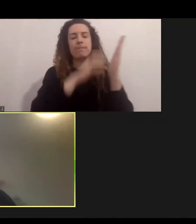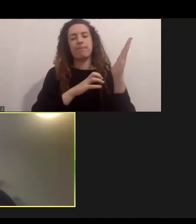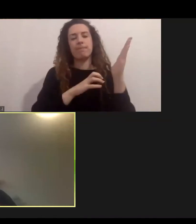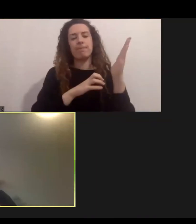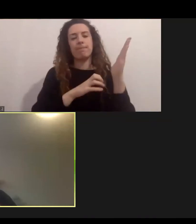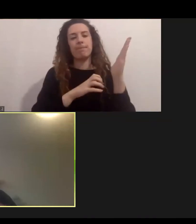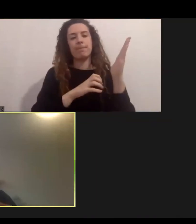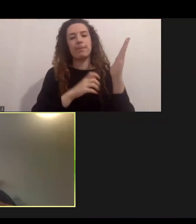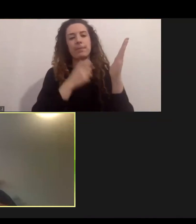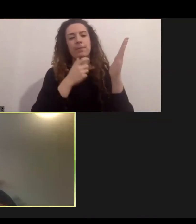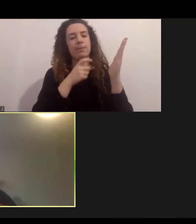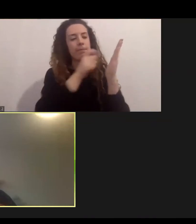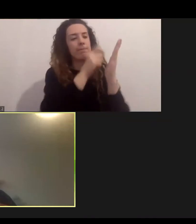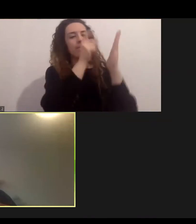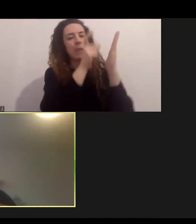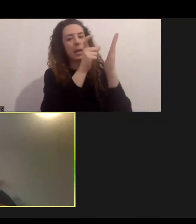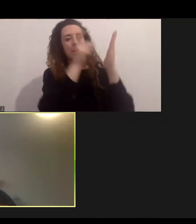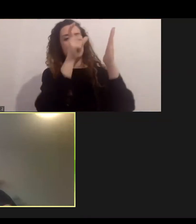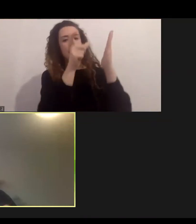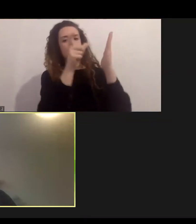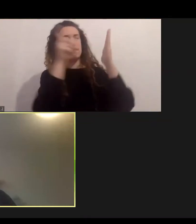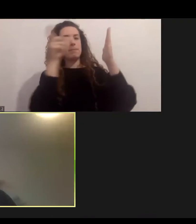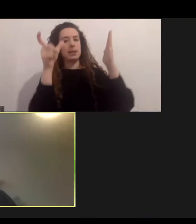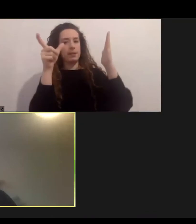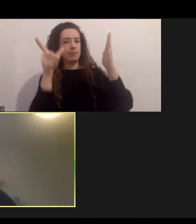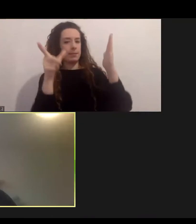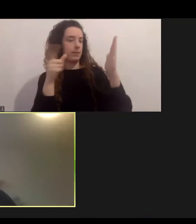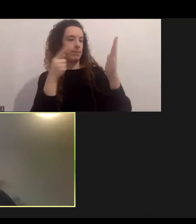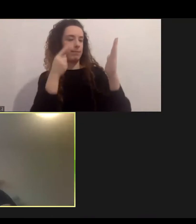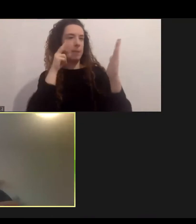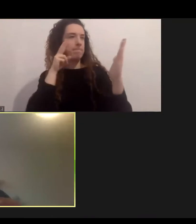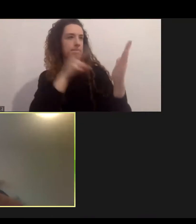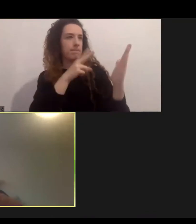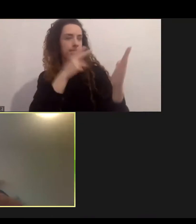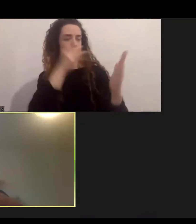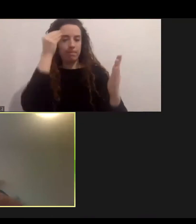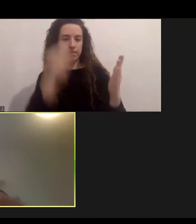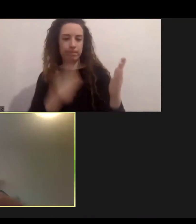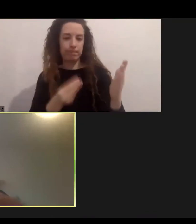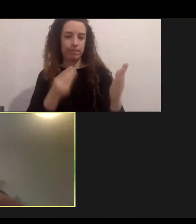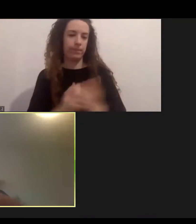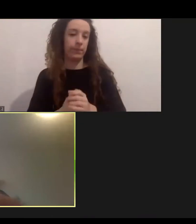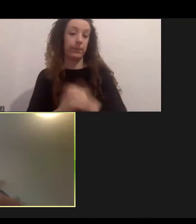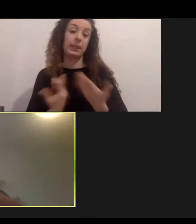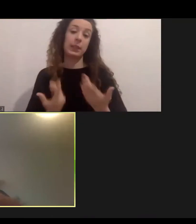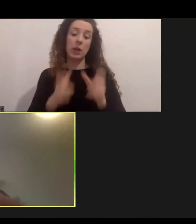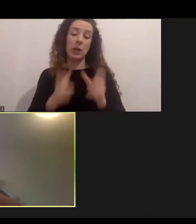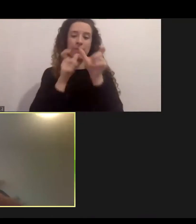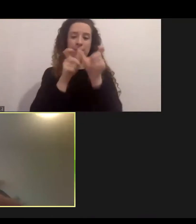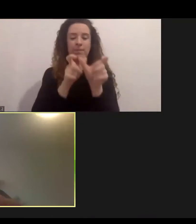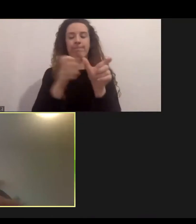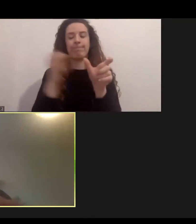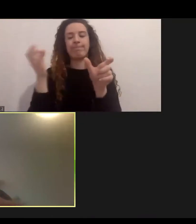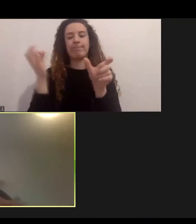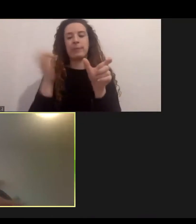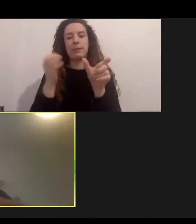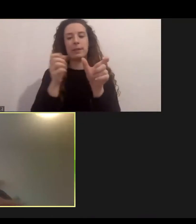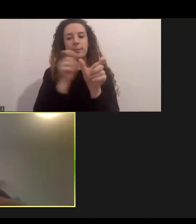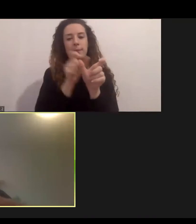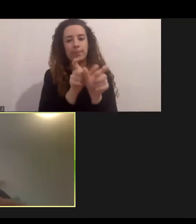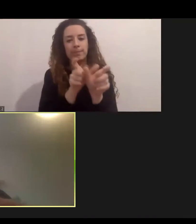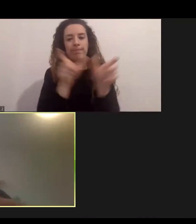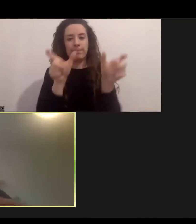to distinguish them. So it is very important for me to have